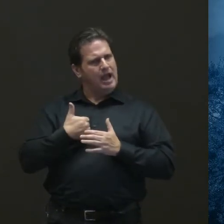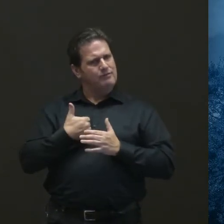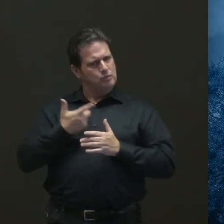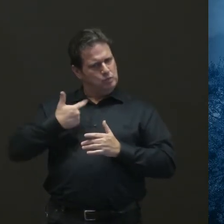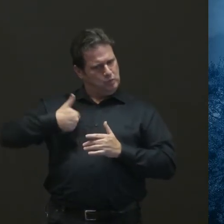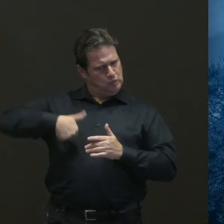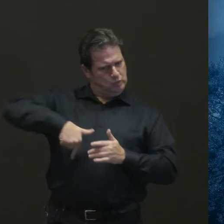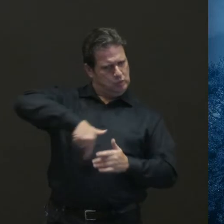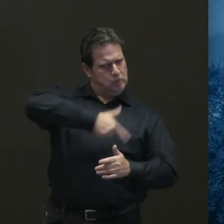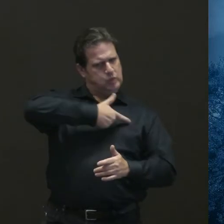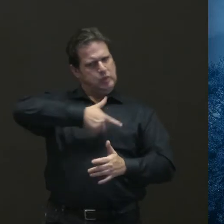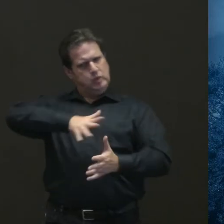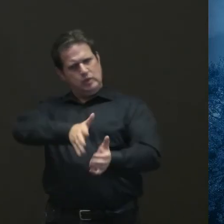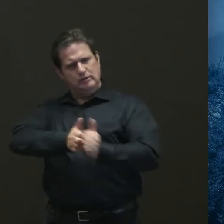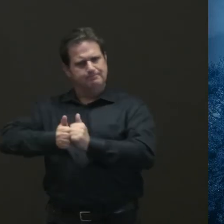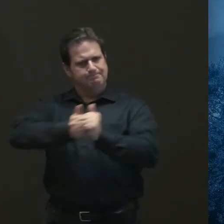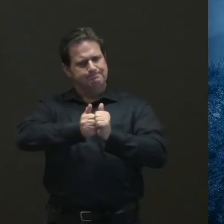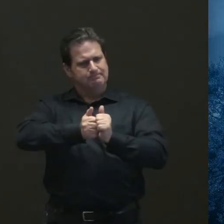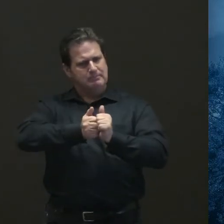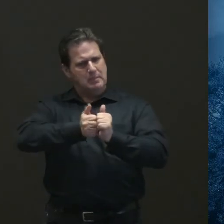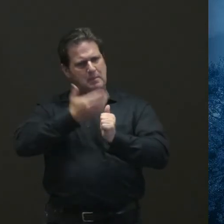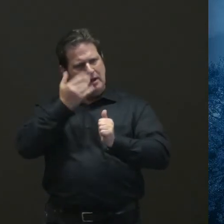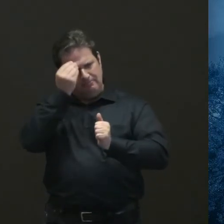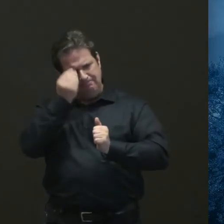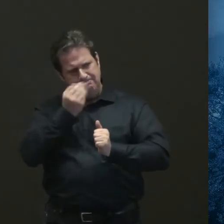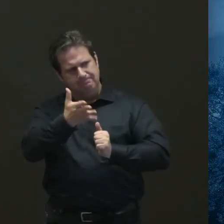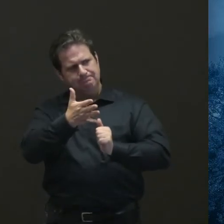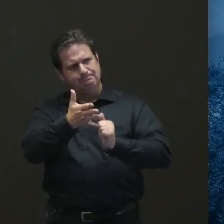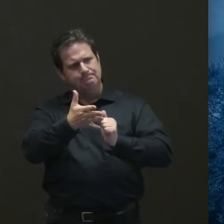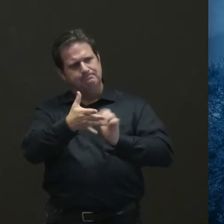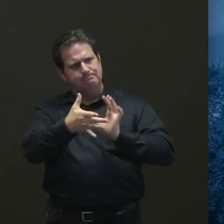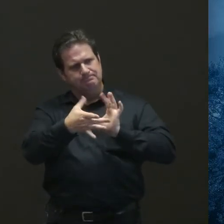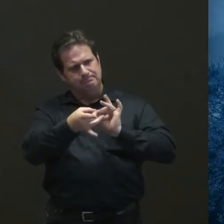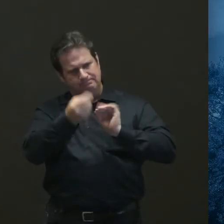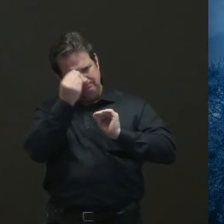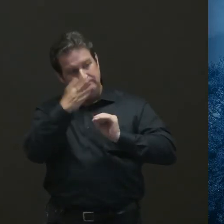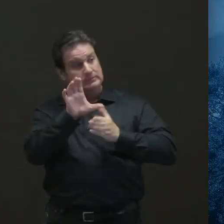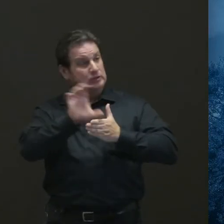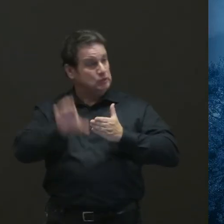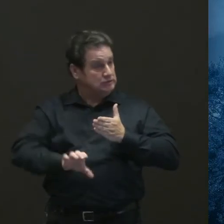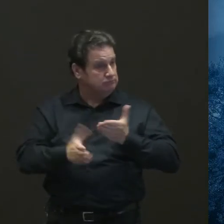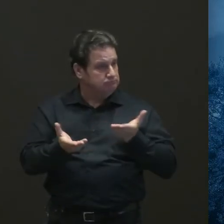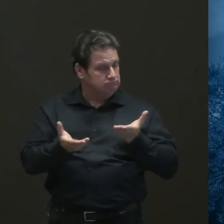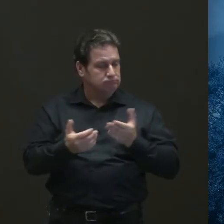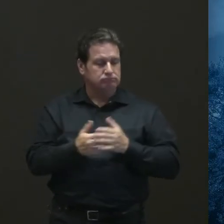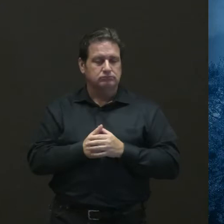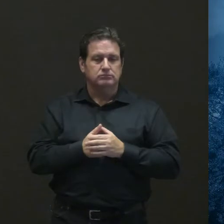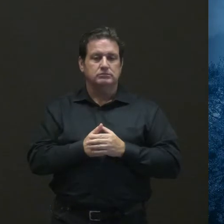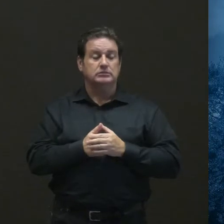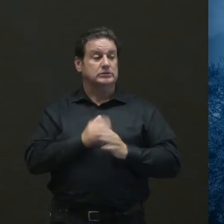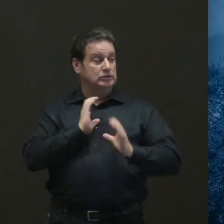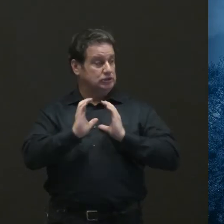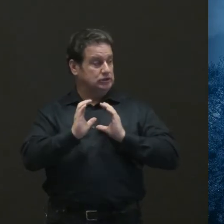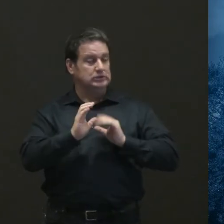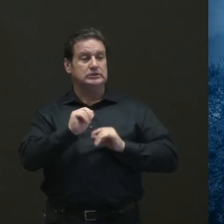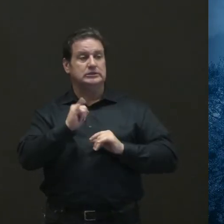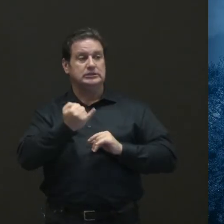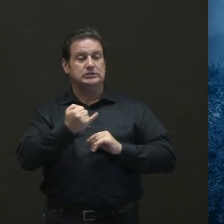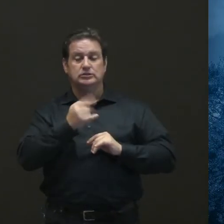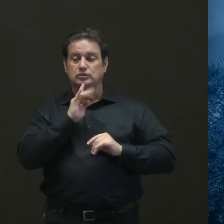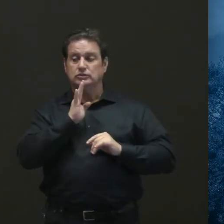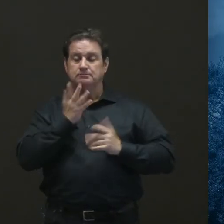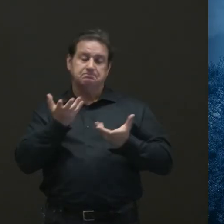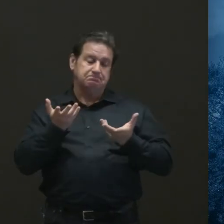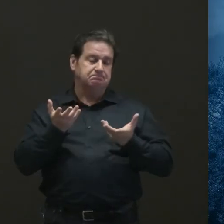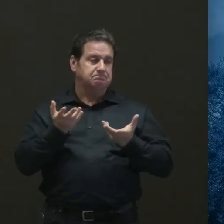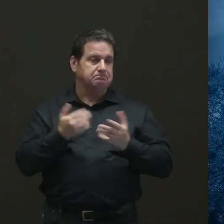collectively have to figure out better messaging. Number one, consequences in the communications, and AJ might want to talk about this.